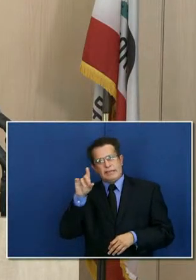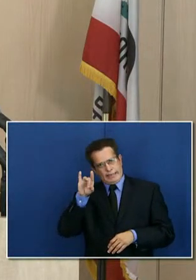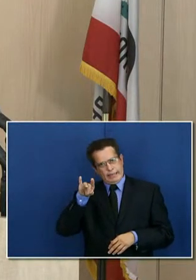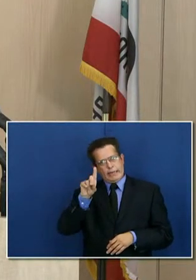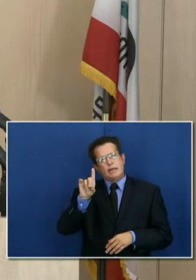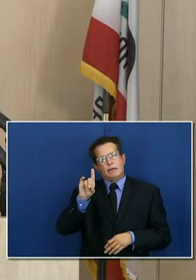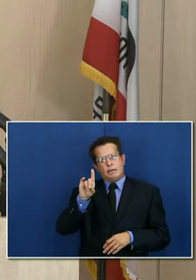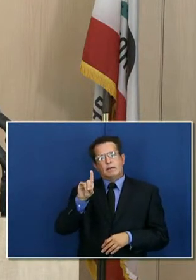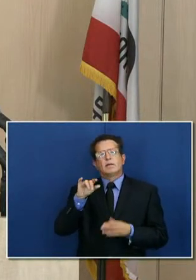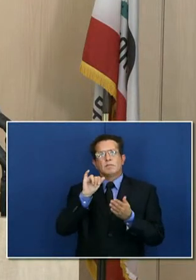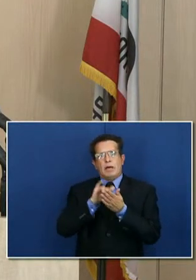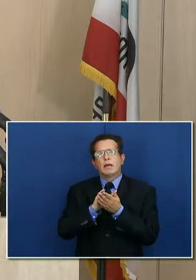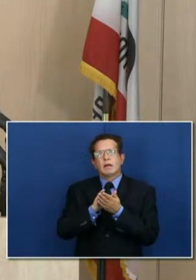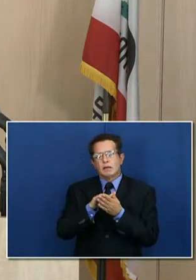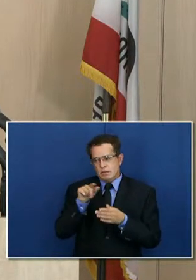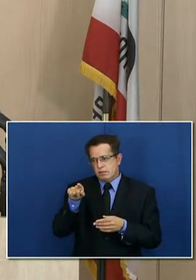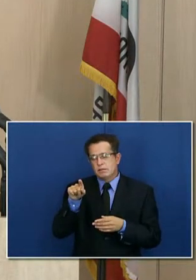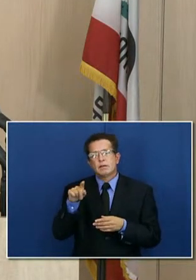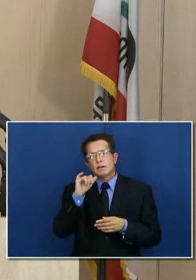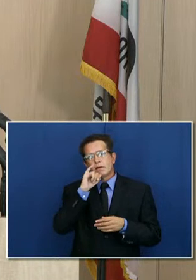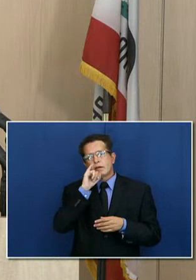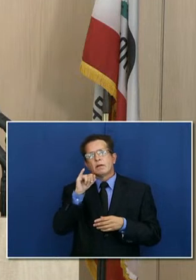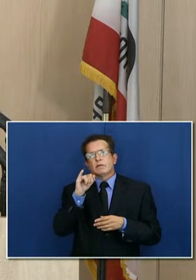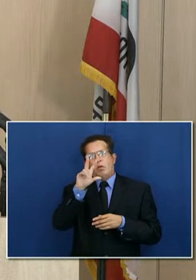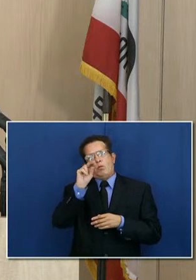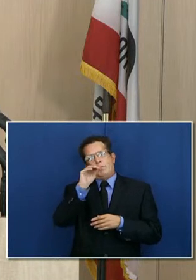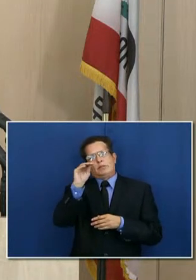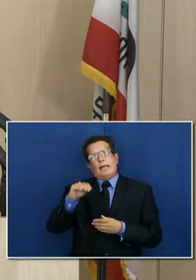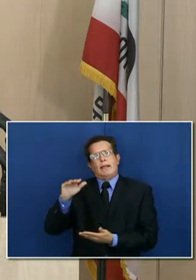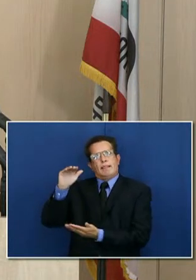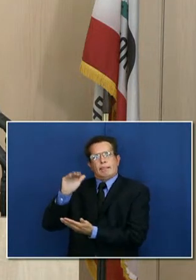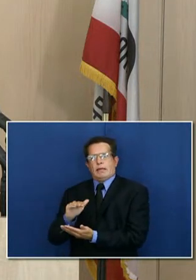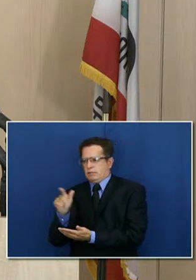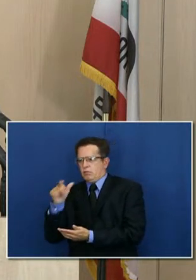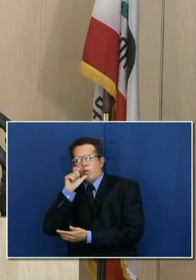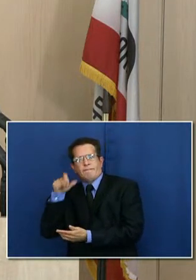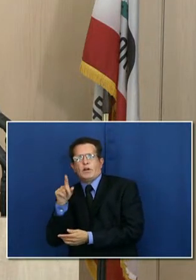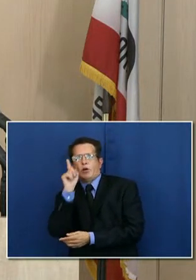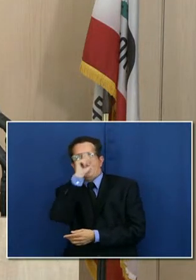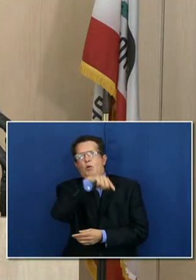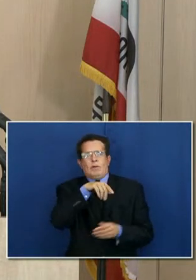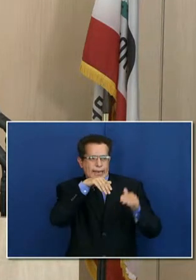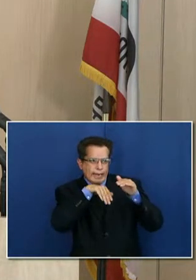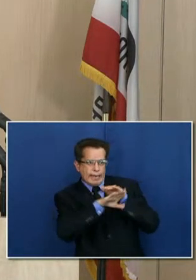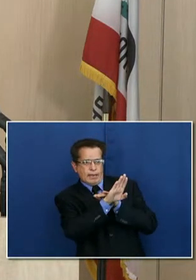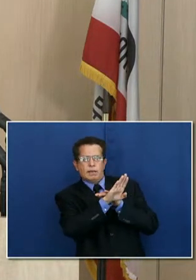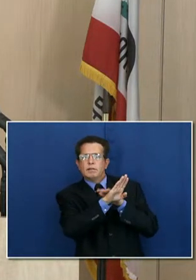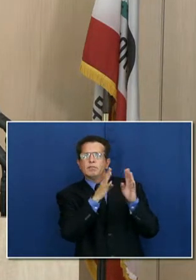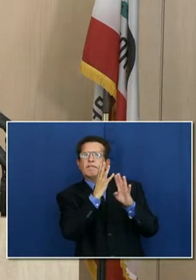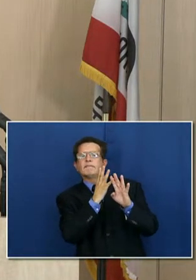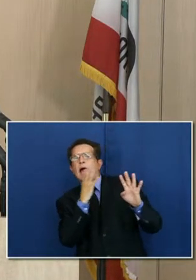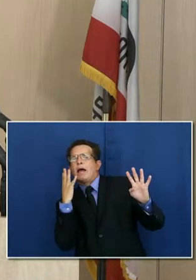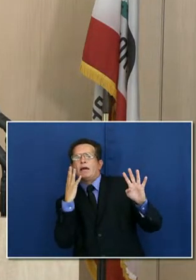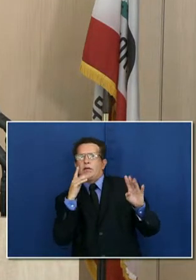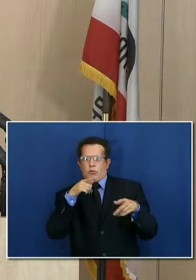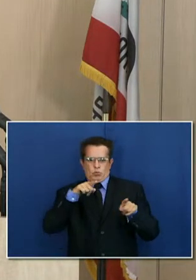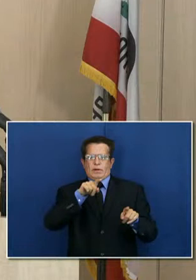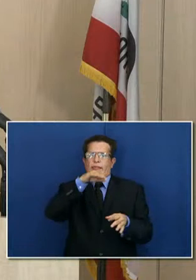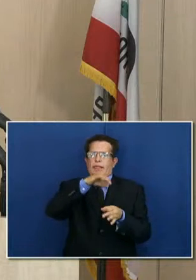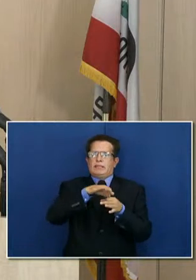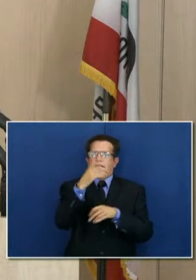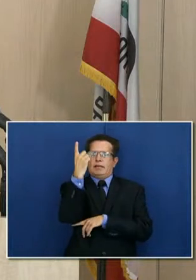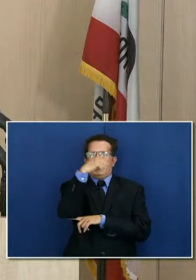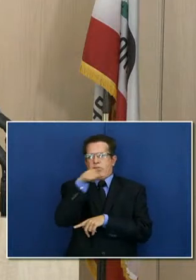that that's 30% less that would potentially go to a polling place on election to vote and create long lines and crowding,